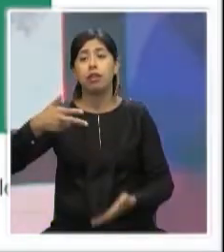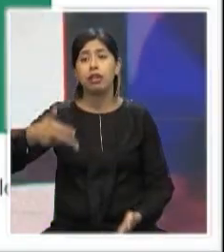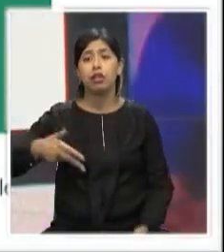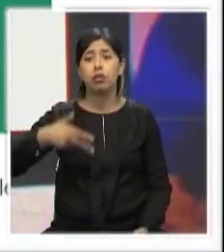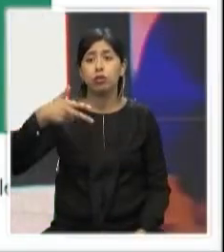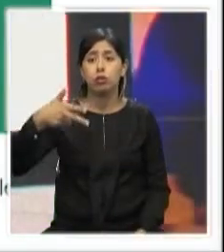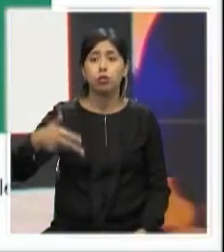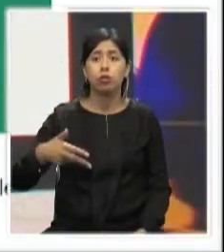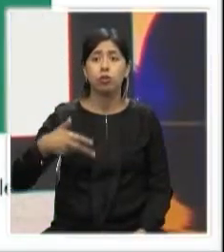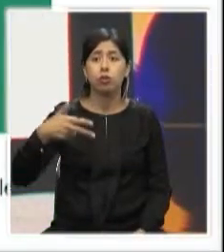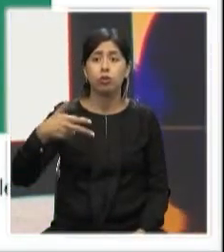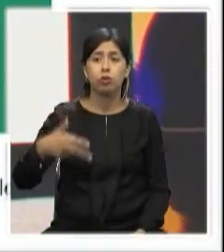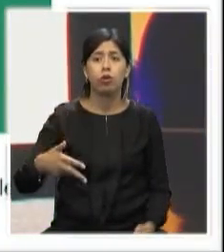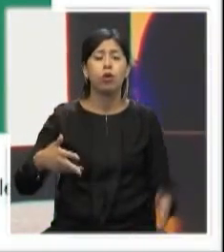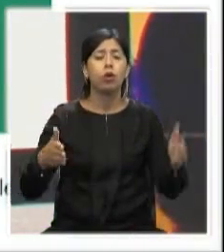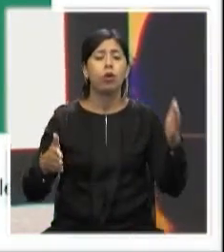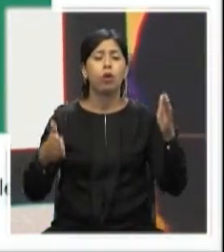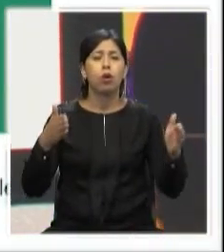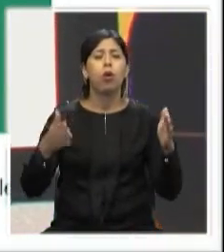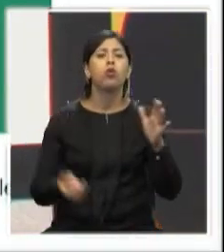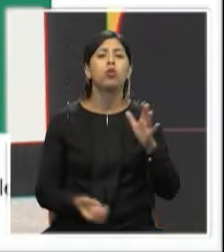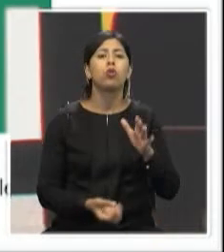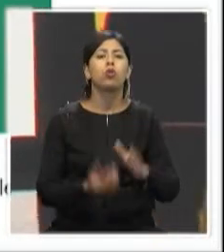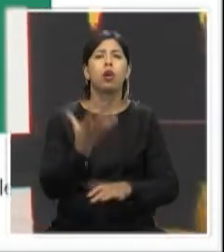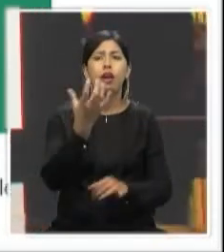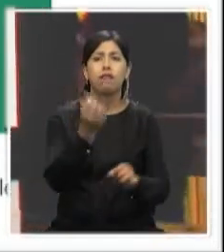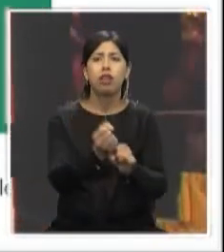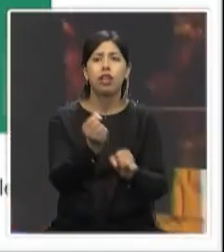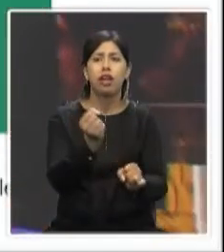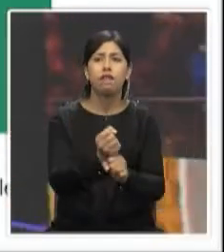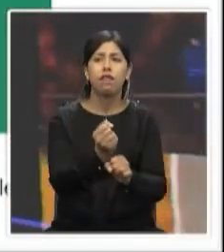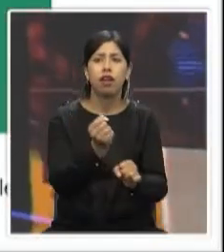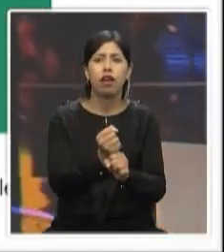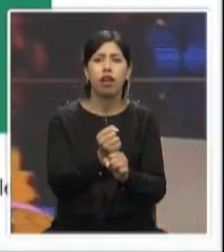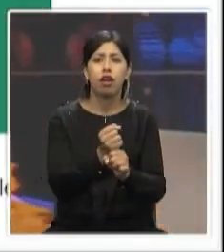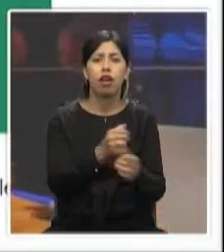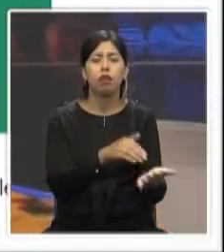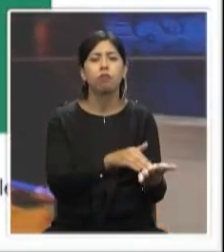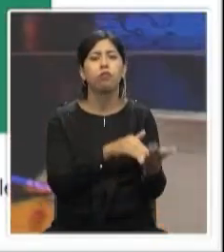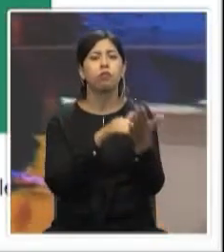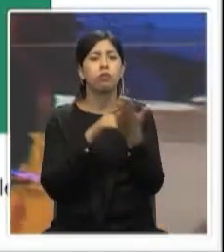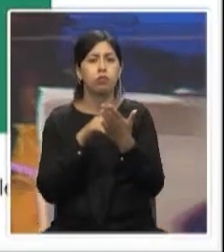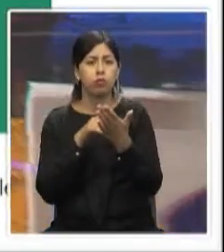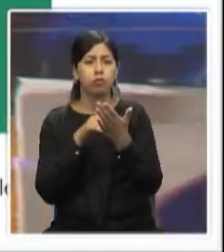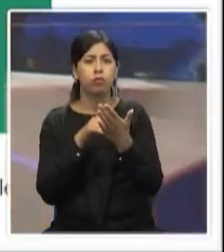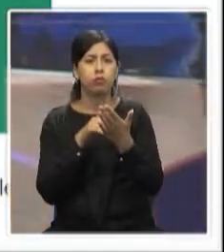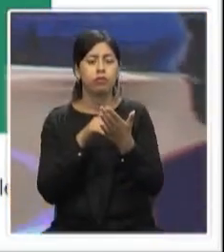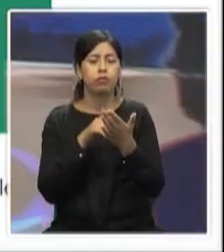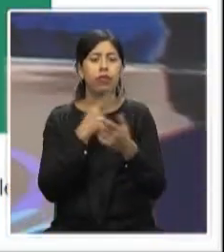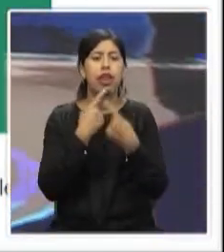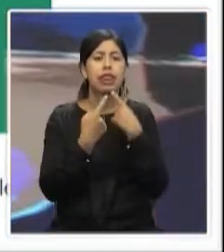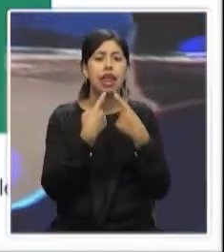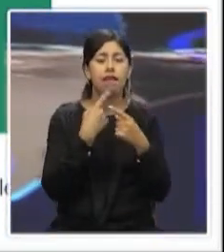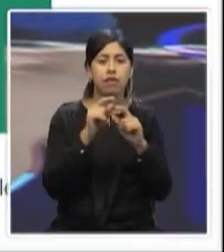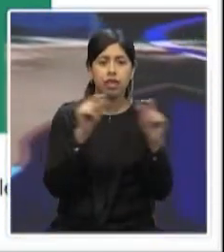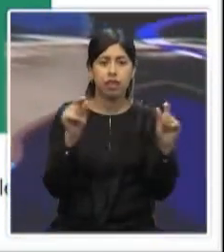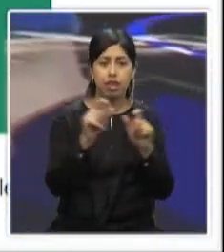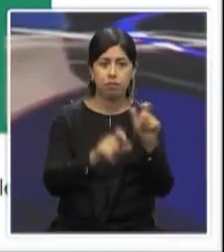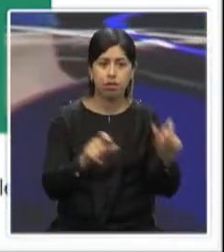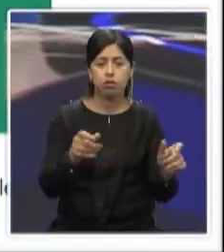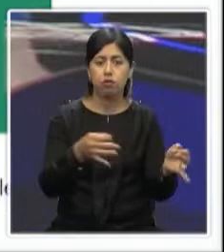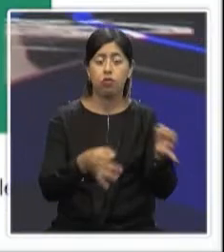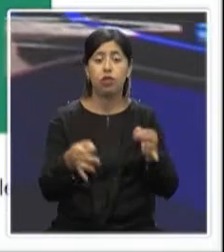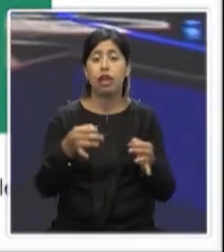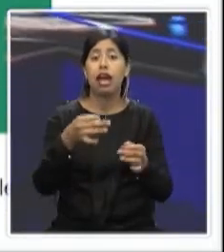in 1940, an automatic welding machine operator. In 1960, a textile chemist. In 1980, a controller of remotely piloted